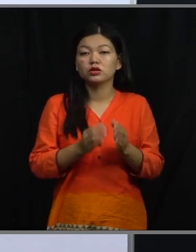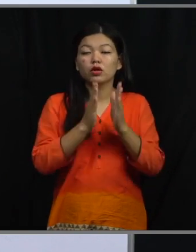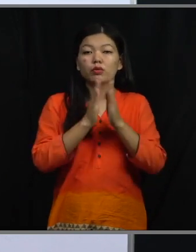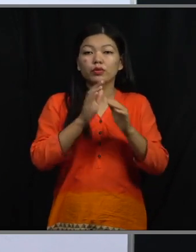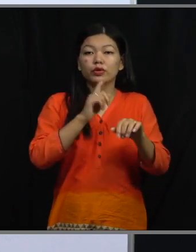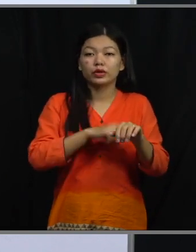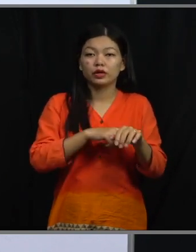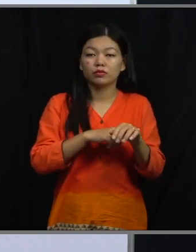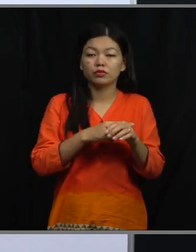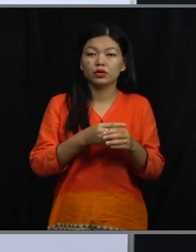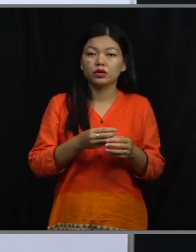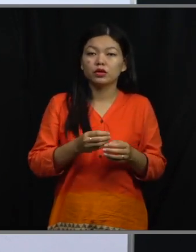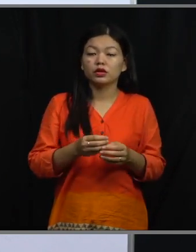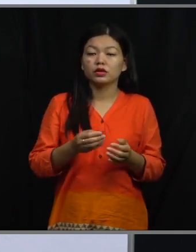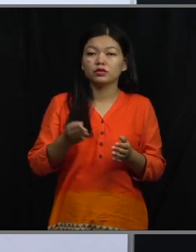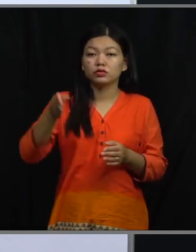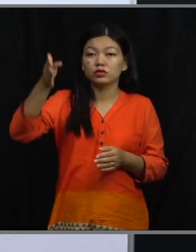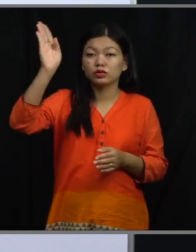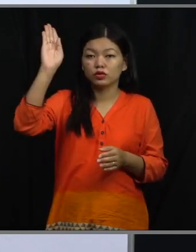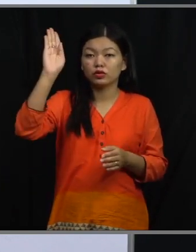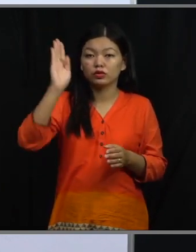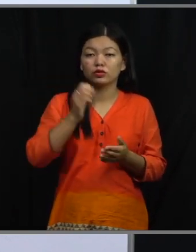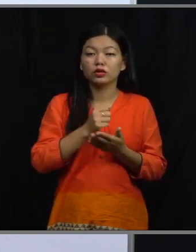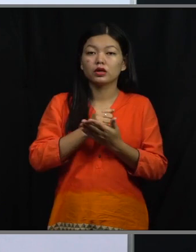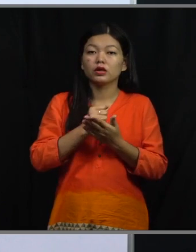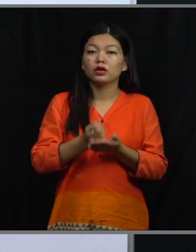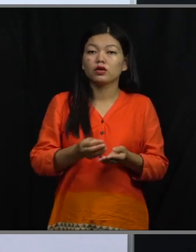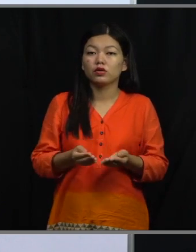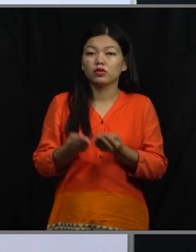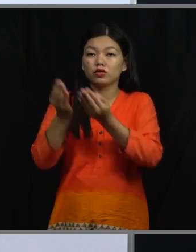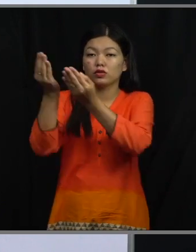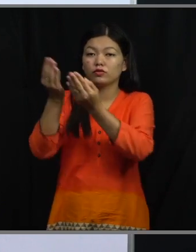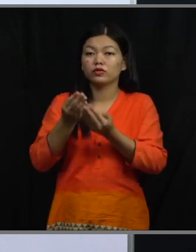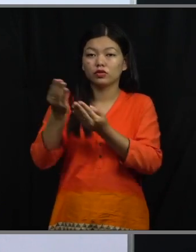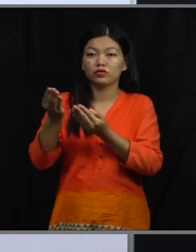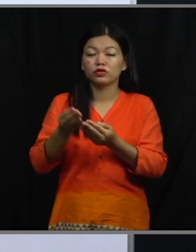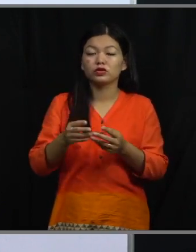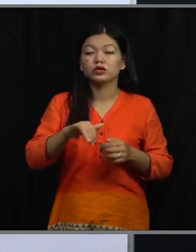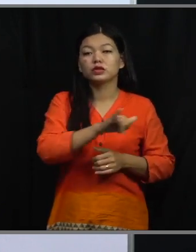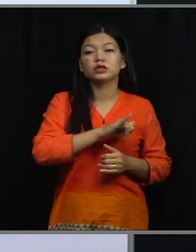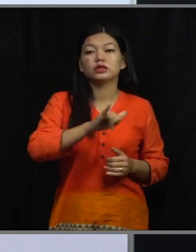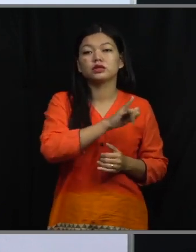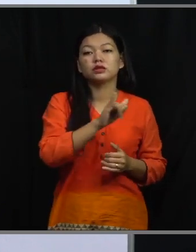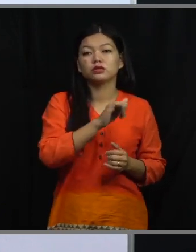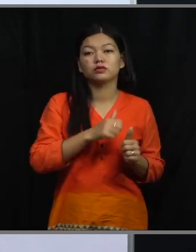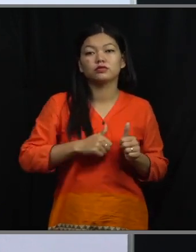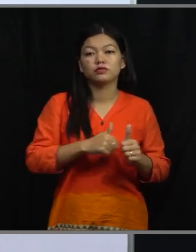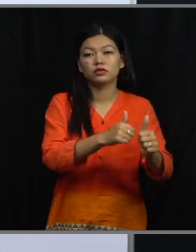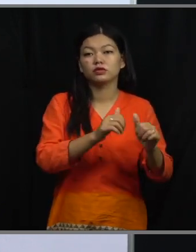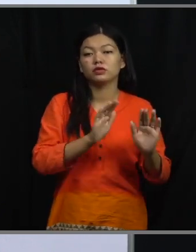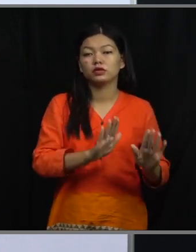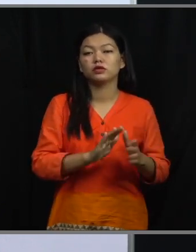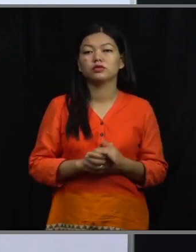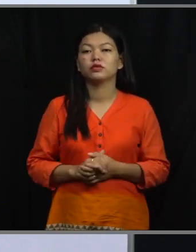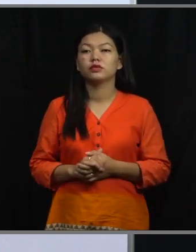why the customs and traditions will be the same in that particular family. Okay, in that particular joint family. That is what it means here.